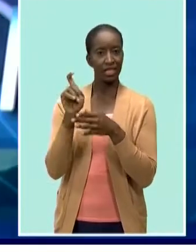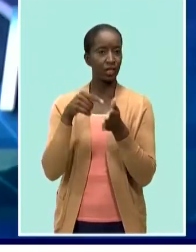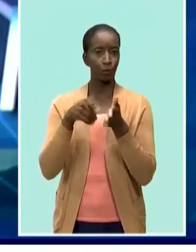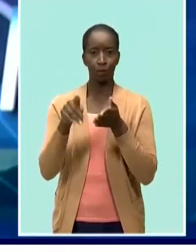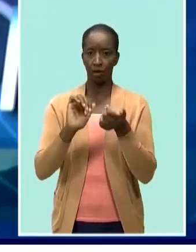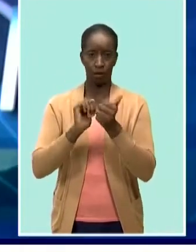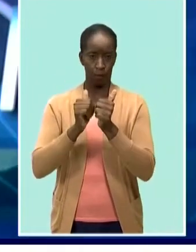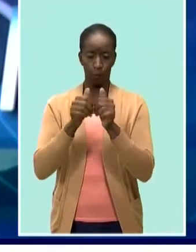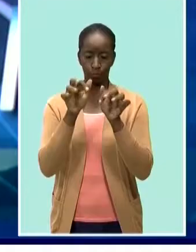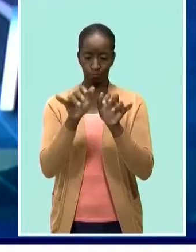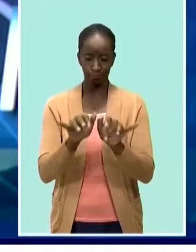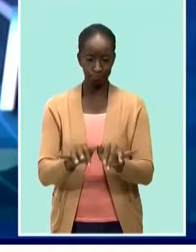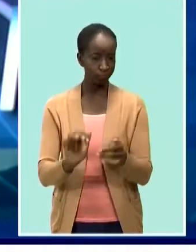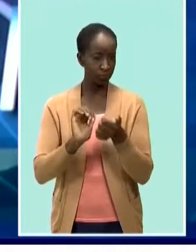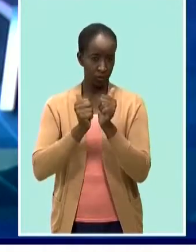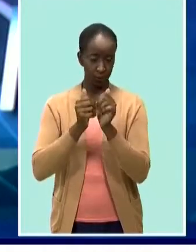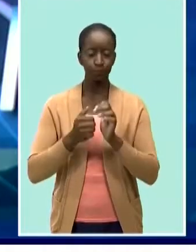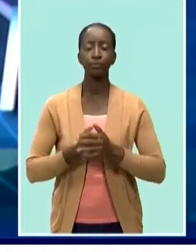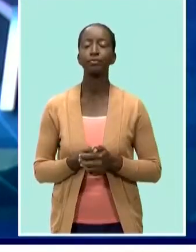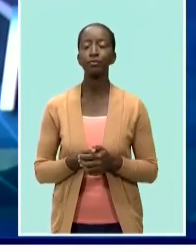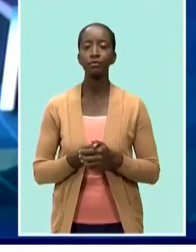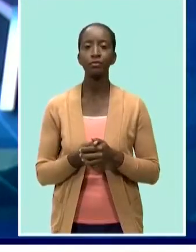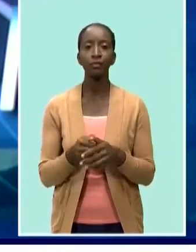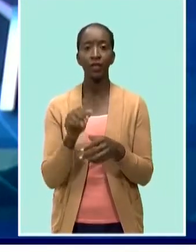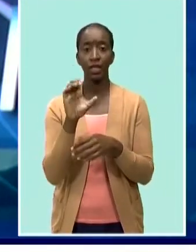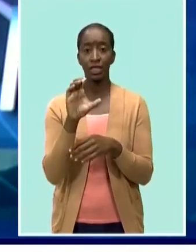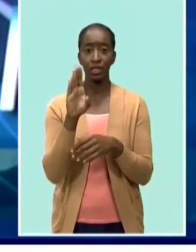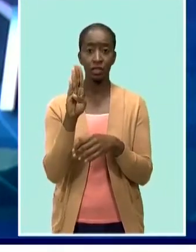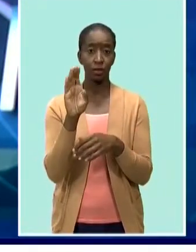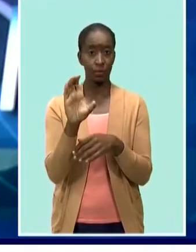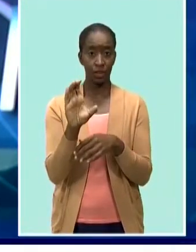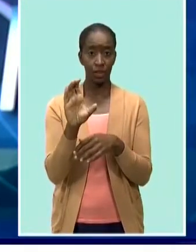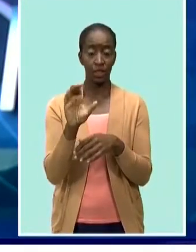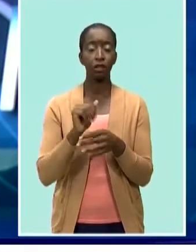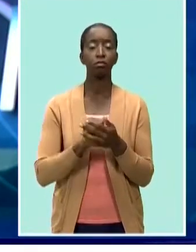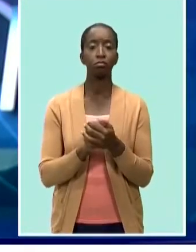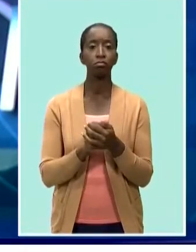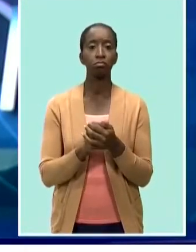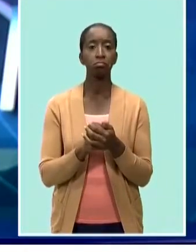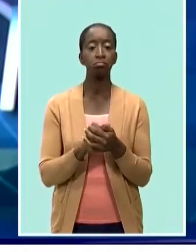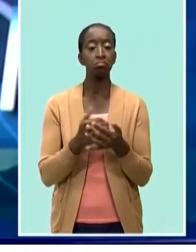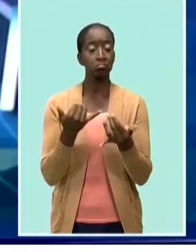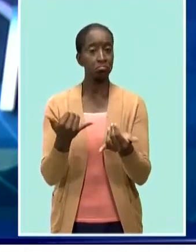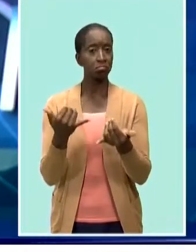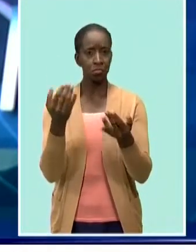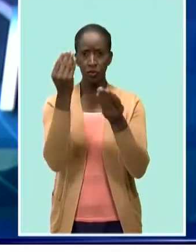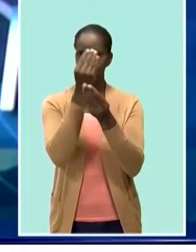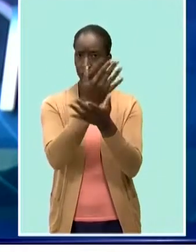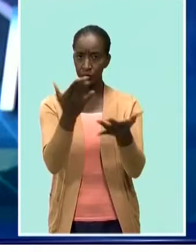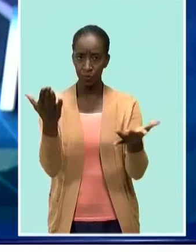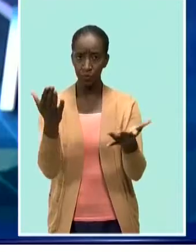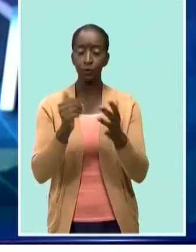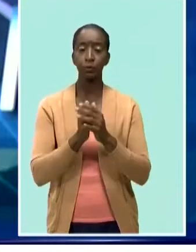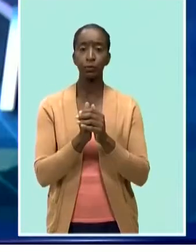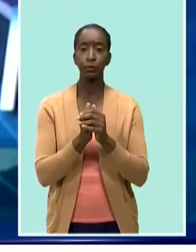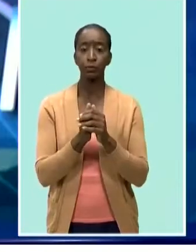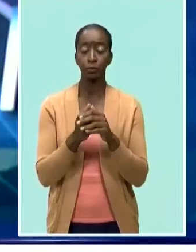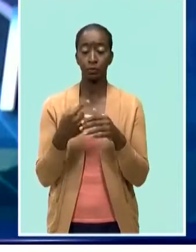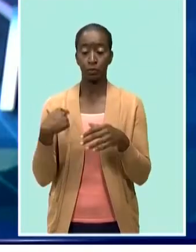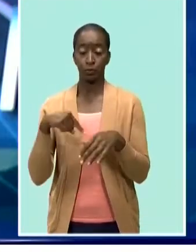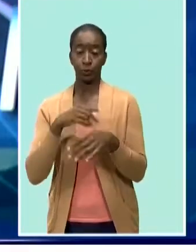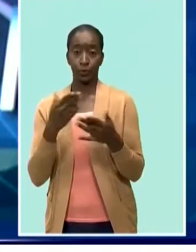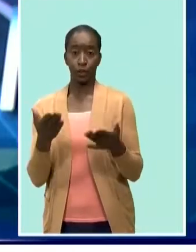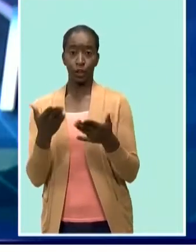Well, the Caribbean Broadcasting Corporation is tonight pushing back strongly against the notion that it is broadcasting an